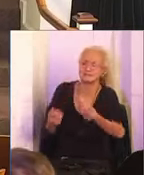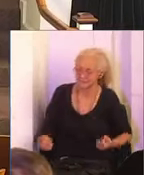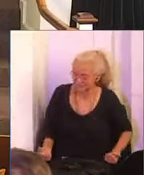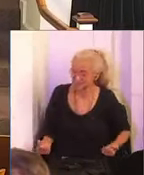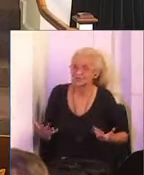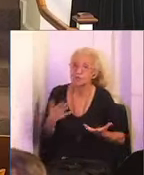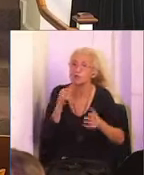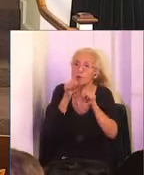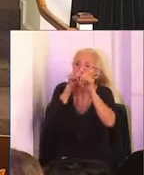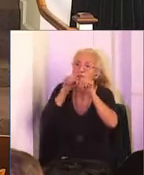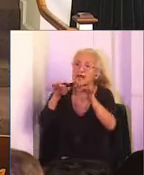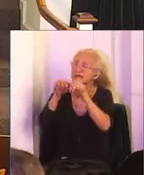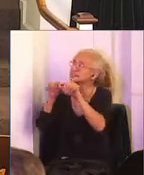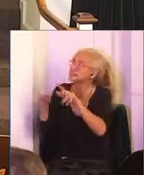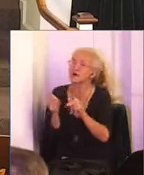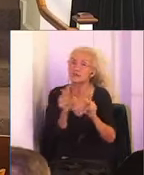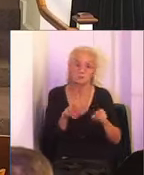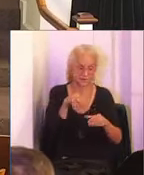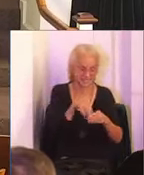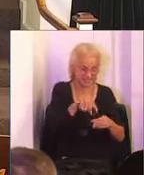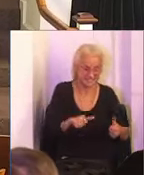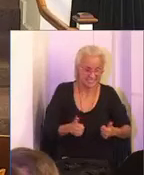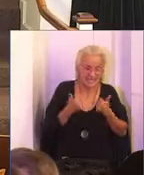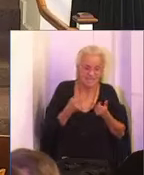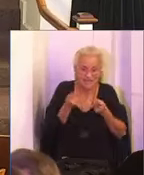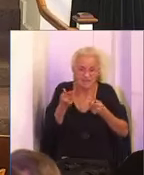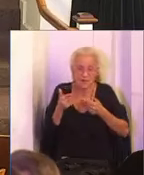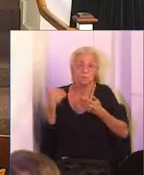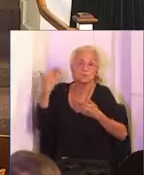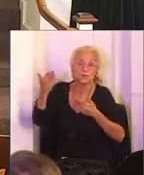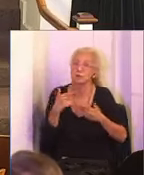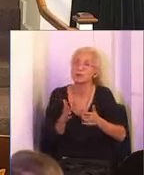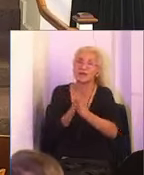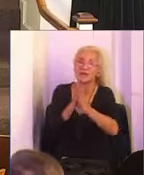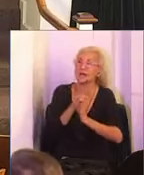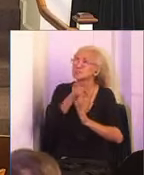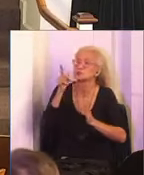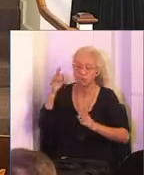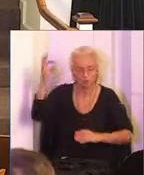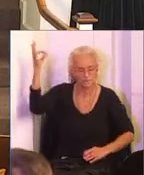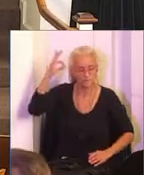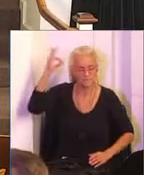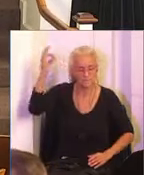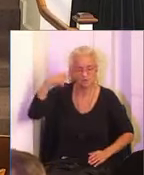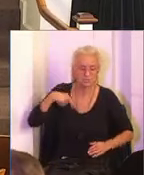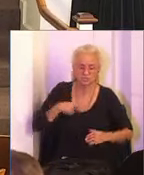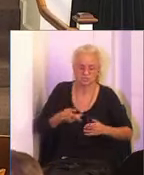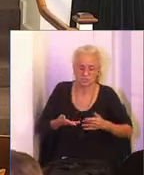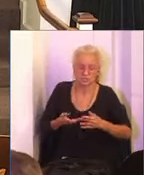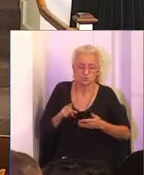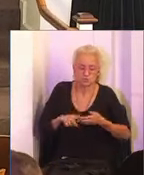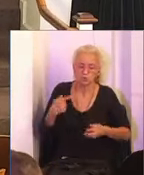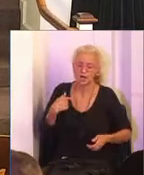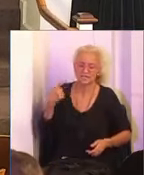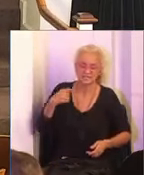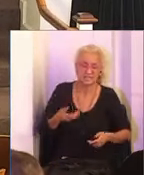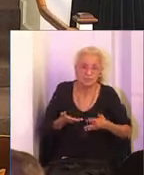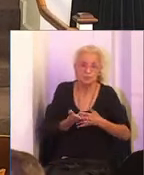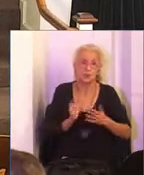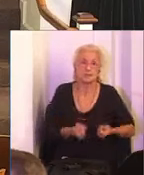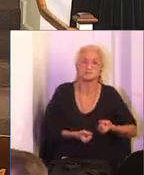bless others in this life and beyond. We ask that you will minister to us and through us as we go